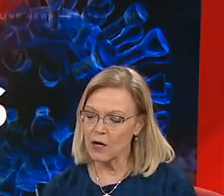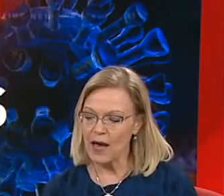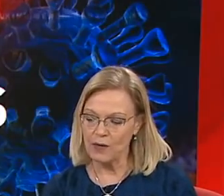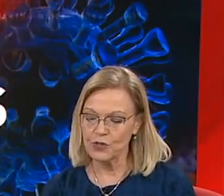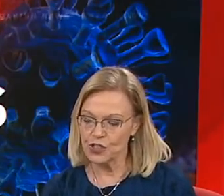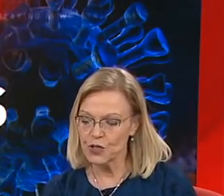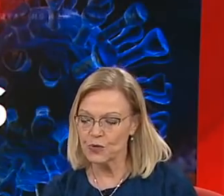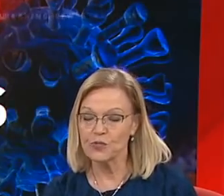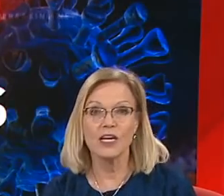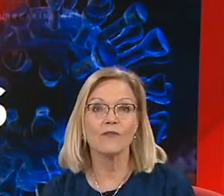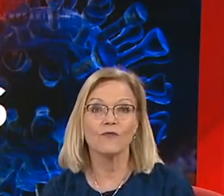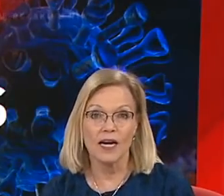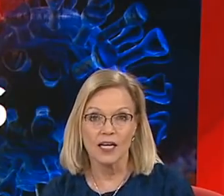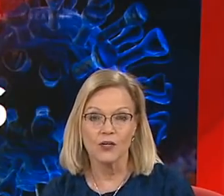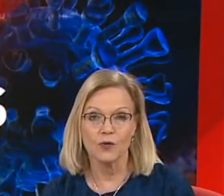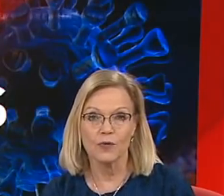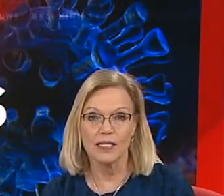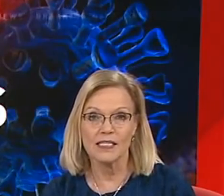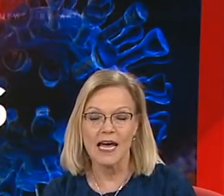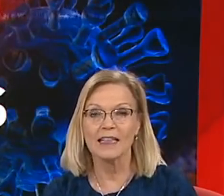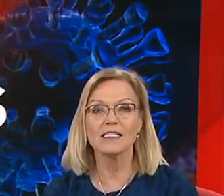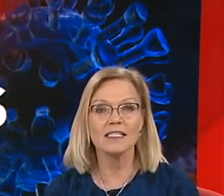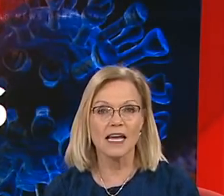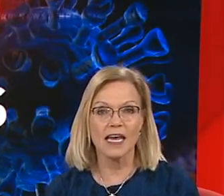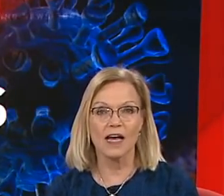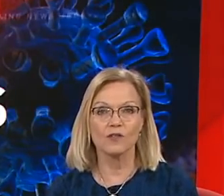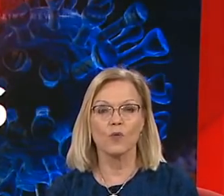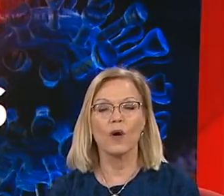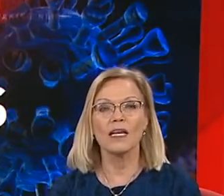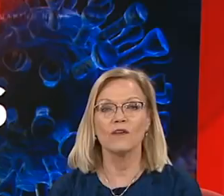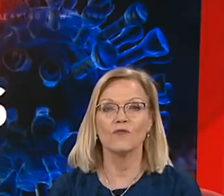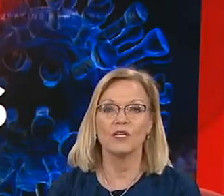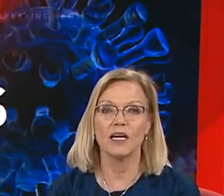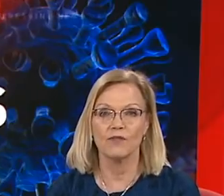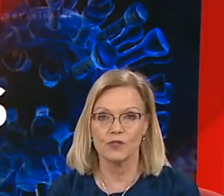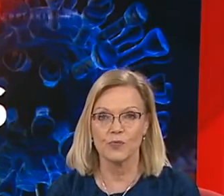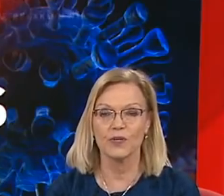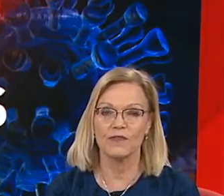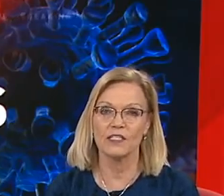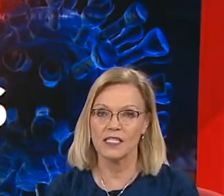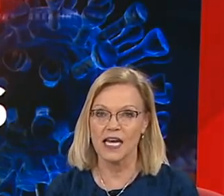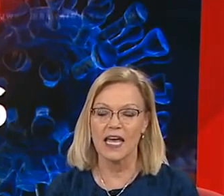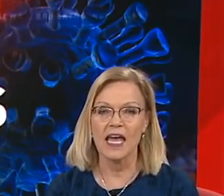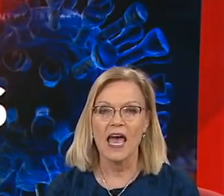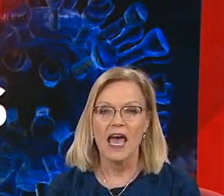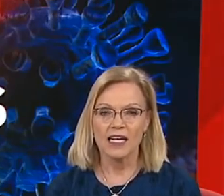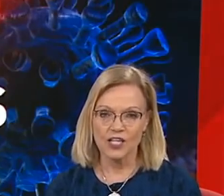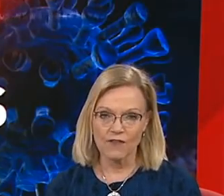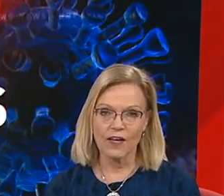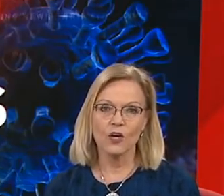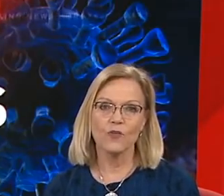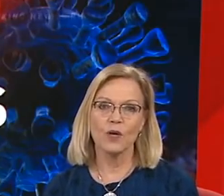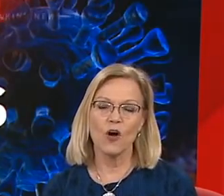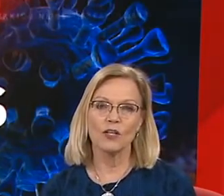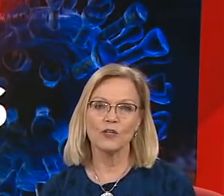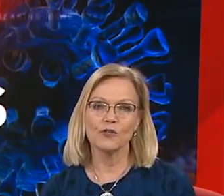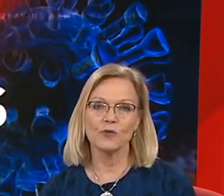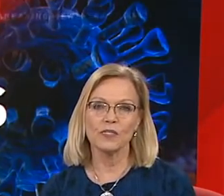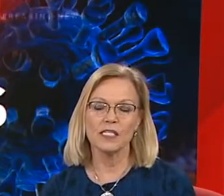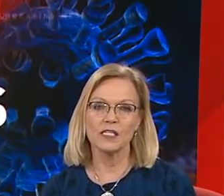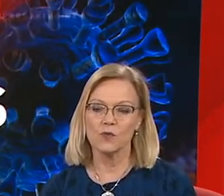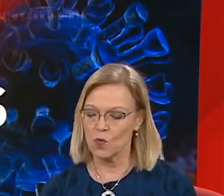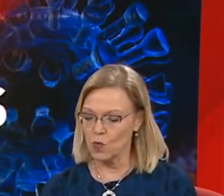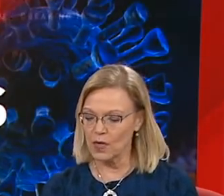let's go out to Jeff Reddick, who is at the State House waiting for the governor's briefing today. And Jeff, I know you've been calling